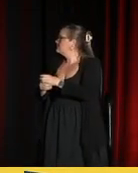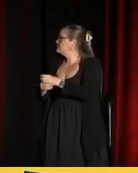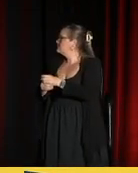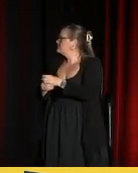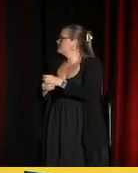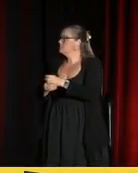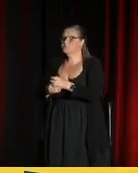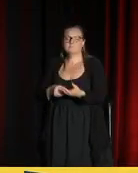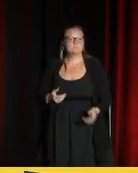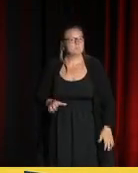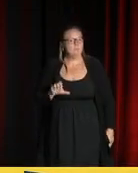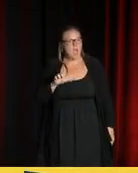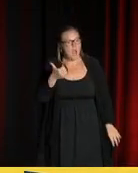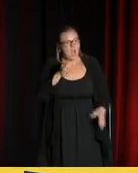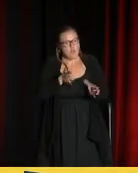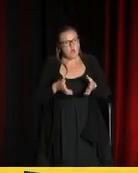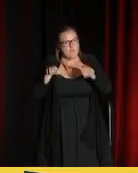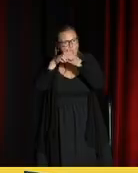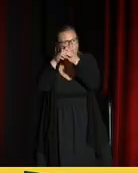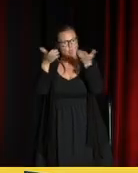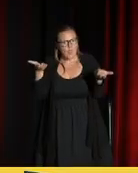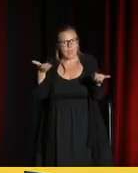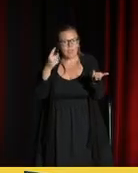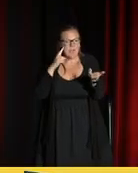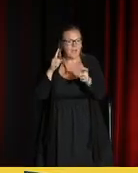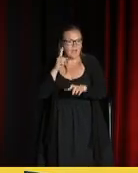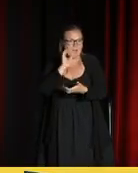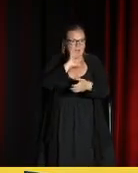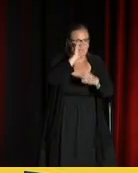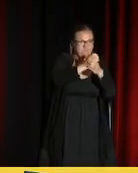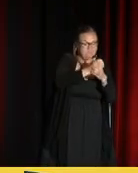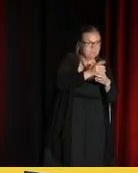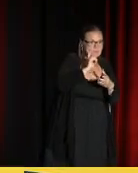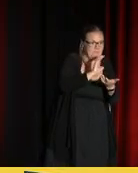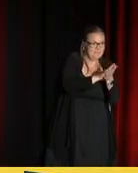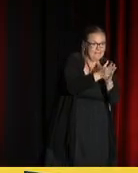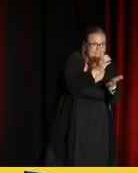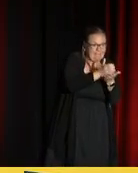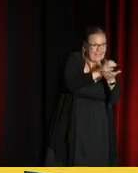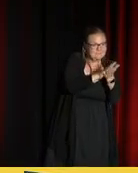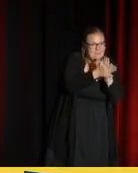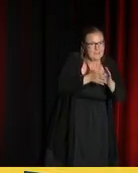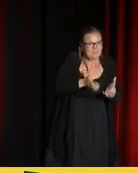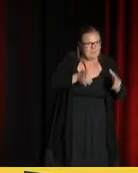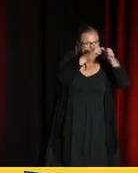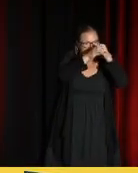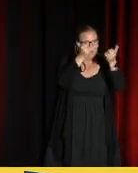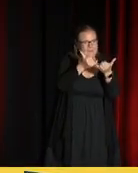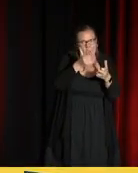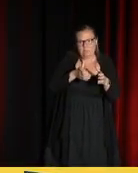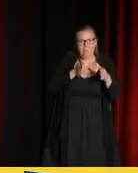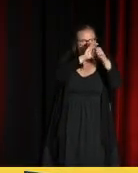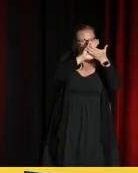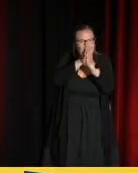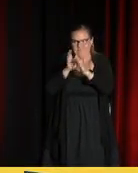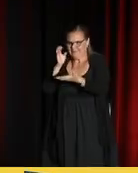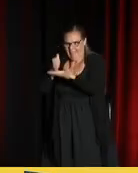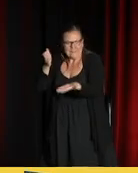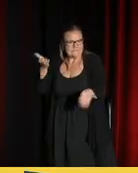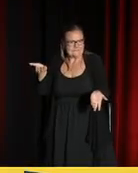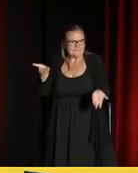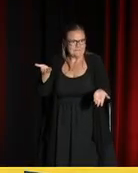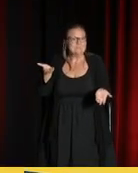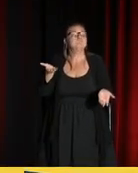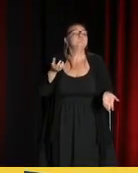too many bottles. Tube number 2 goes over the glass becomes a bottle, and the bottle becomes a glass. Now, you know what I